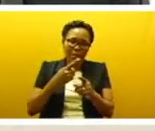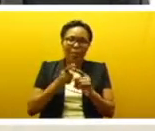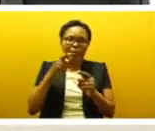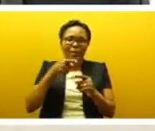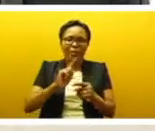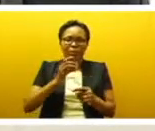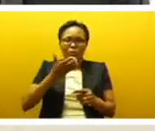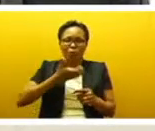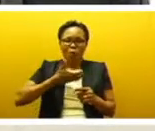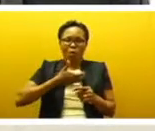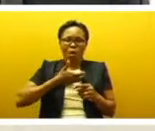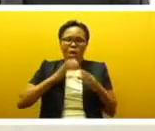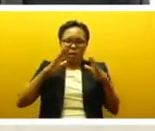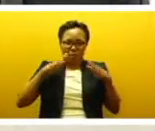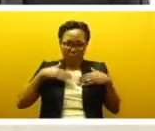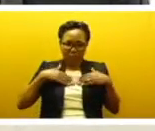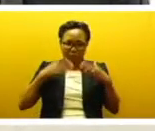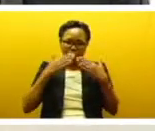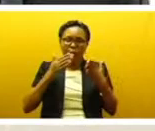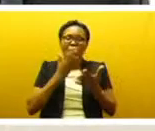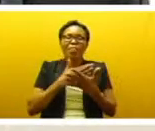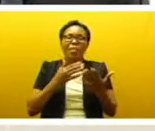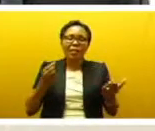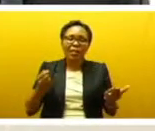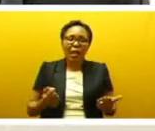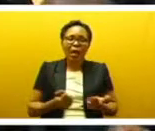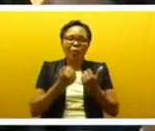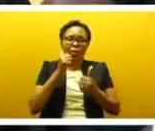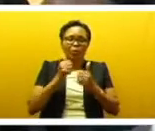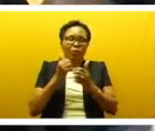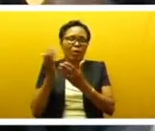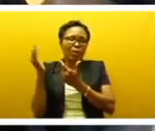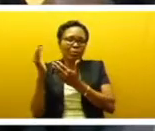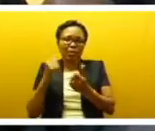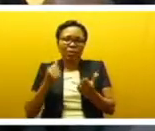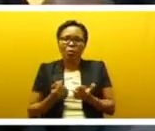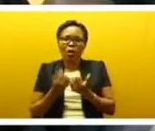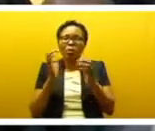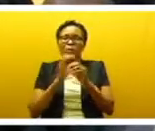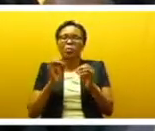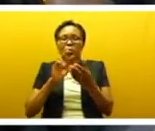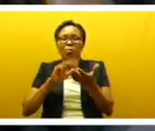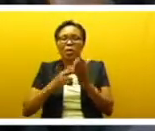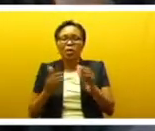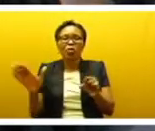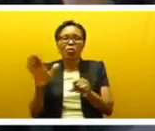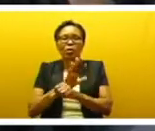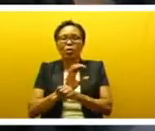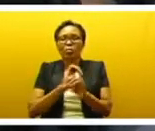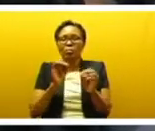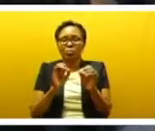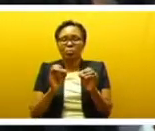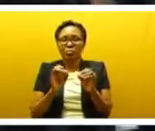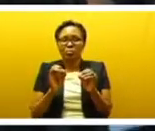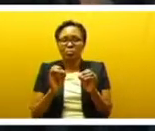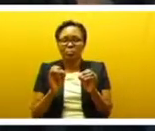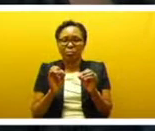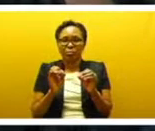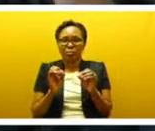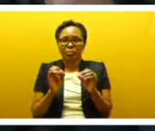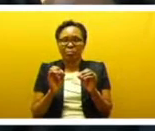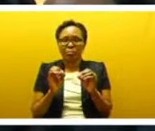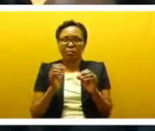that things happened which should not have happened, and therefore it was not complete. My lords, my lady,